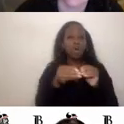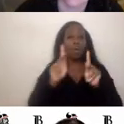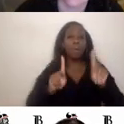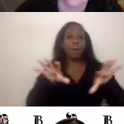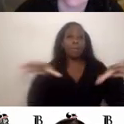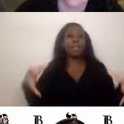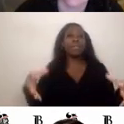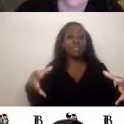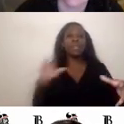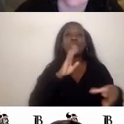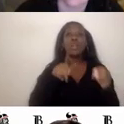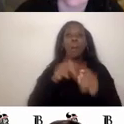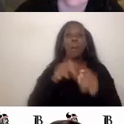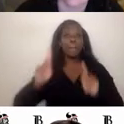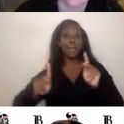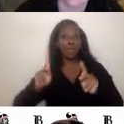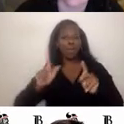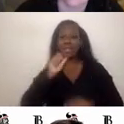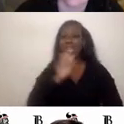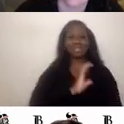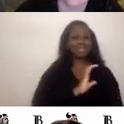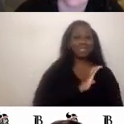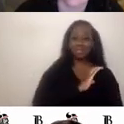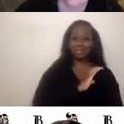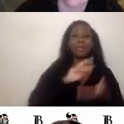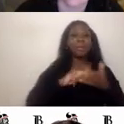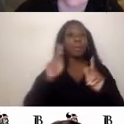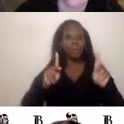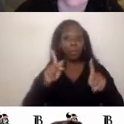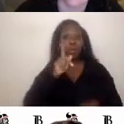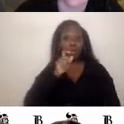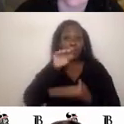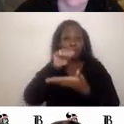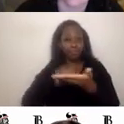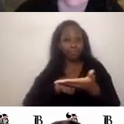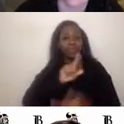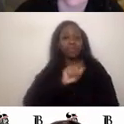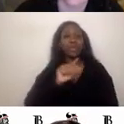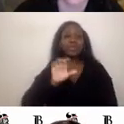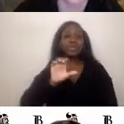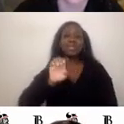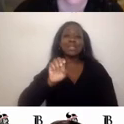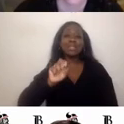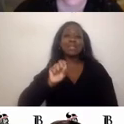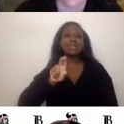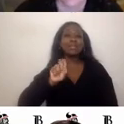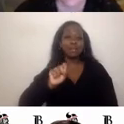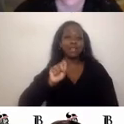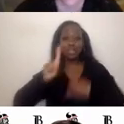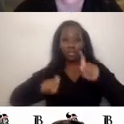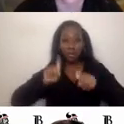talking about people who filled out the 2020 census survey on April 1 of